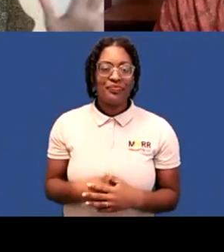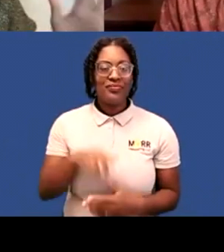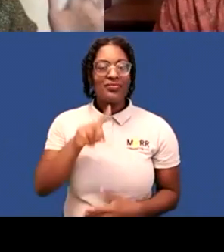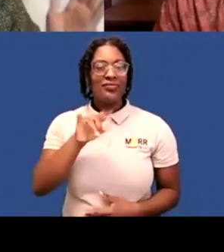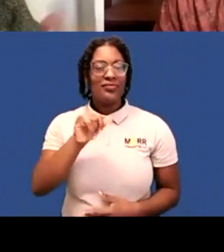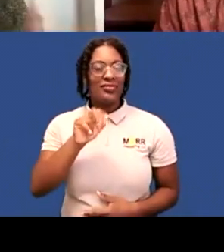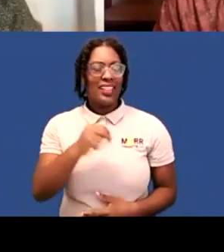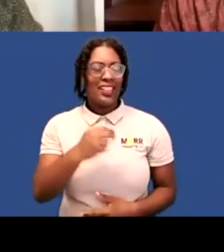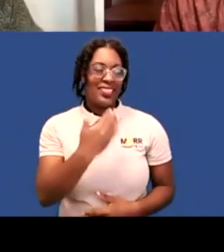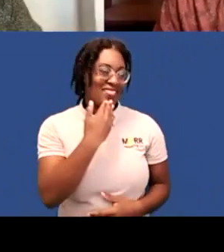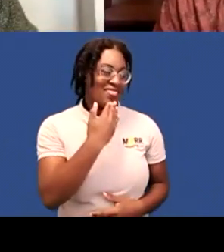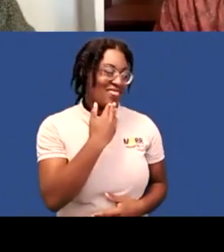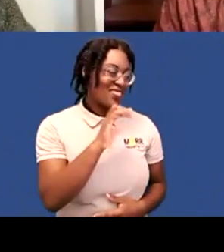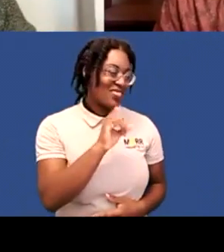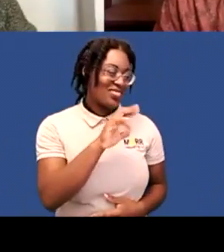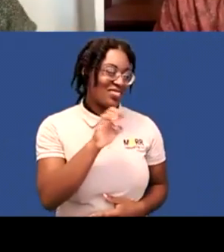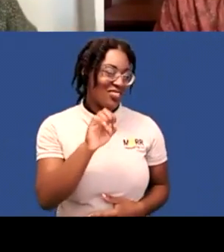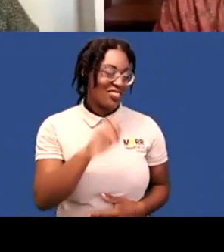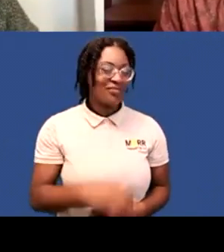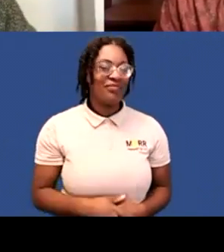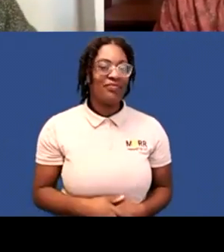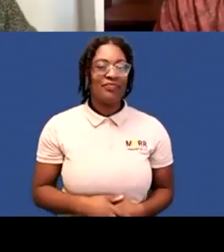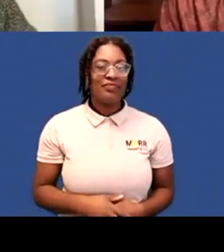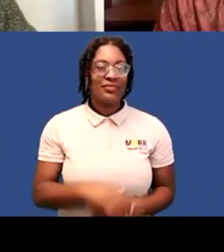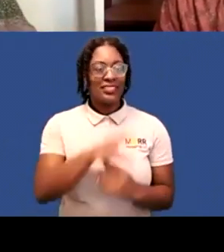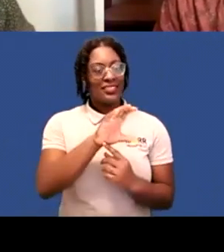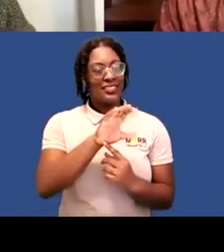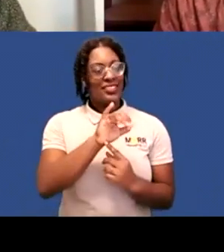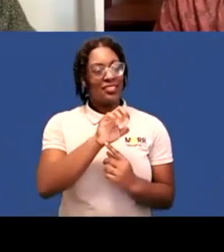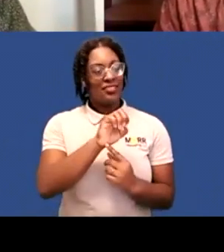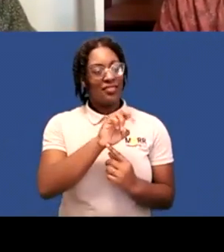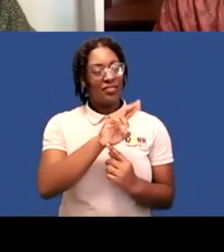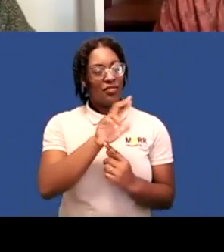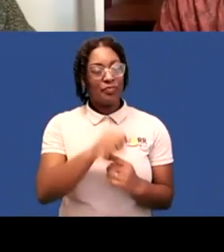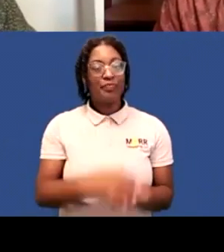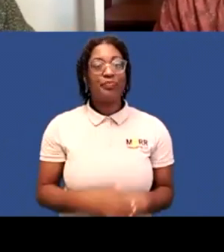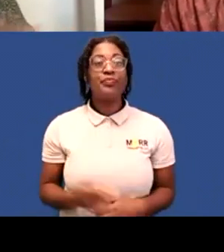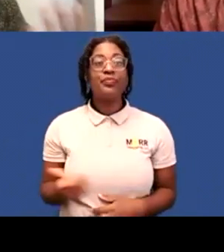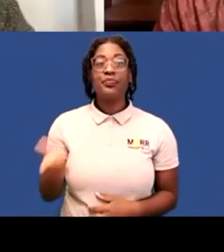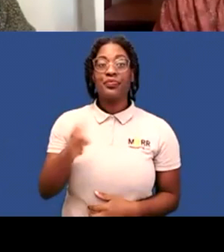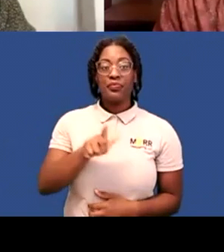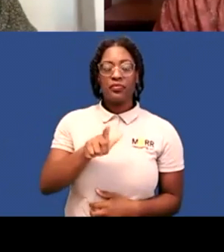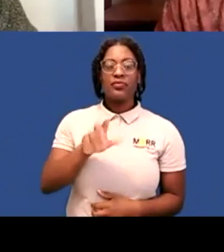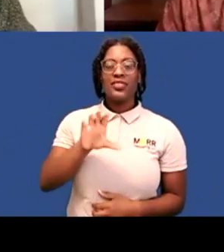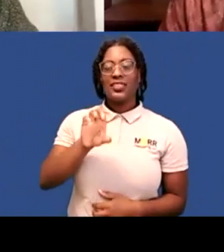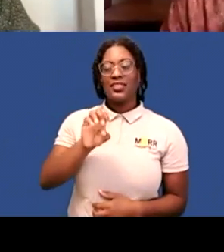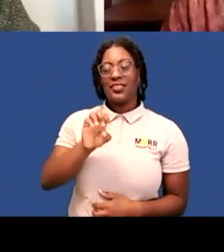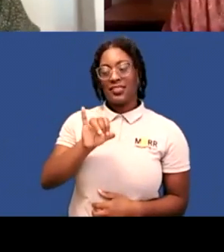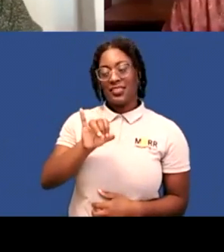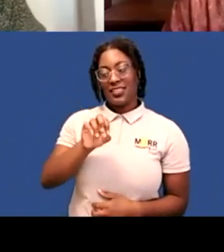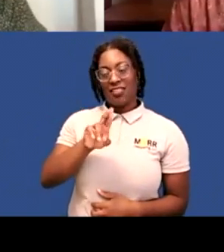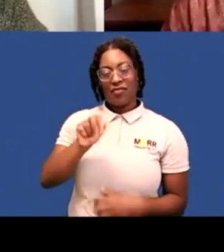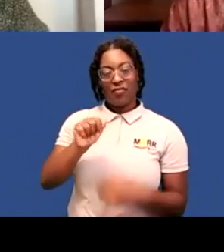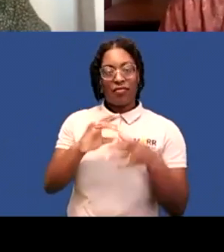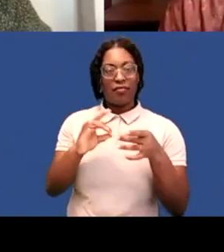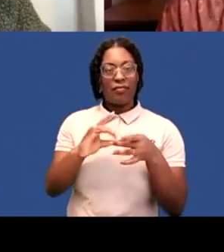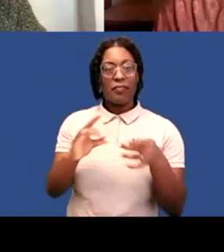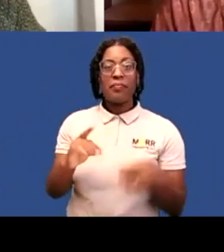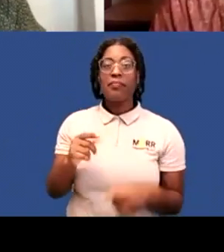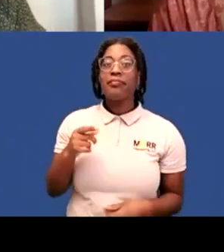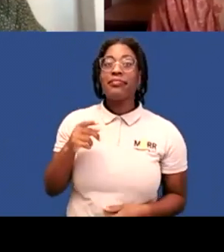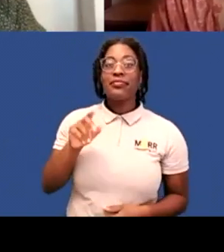Next, Kara, I would love to turn to you to hear your reflections and then invite you to read some of your piece, Black is Beautiful.